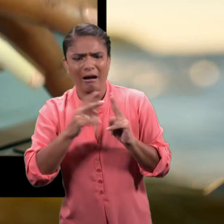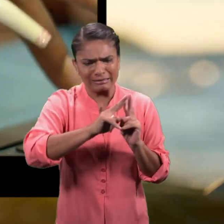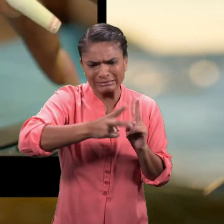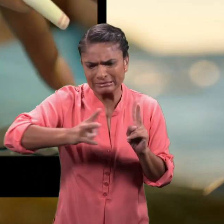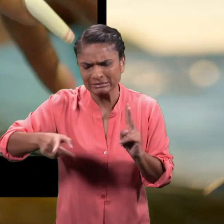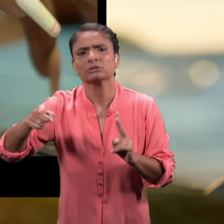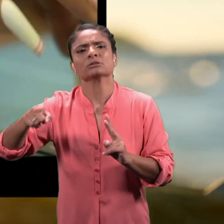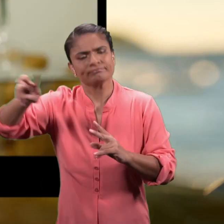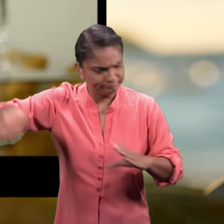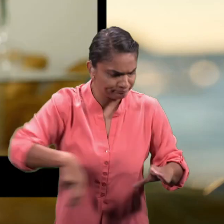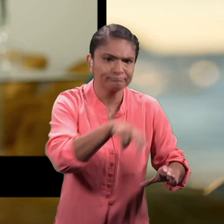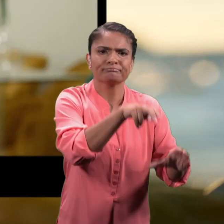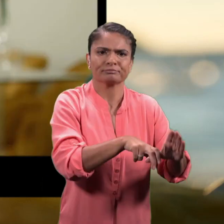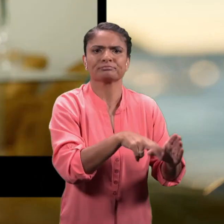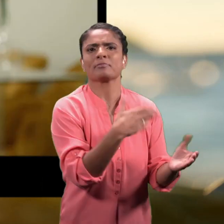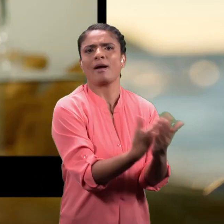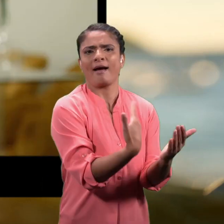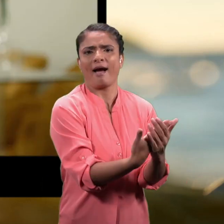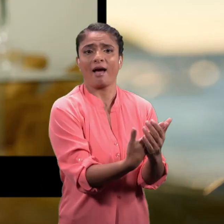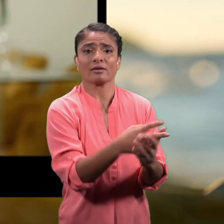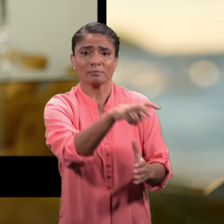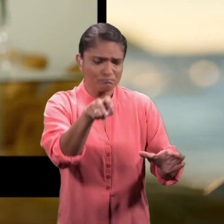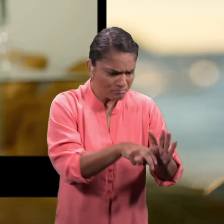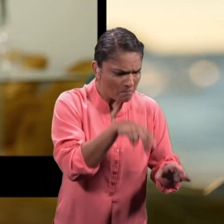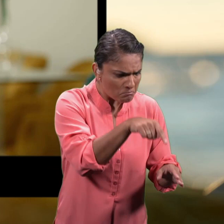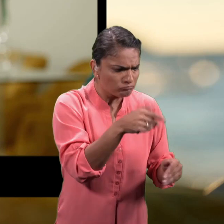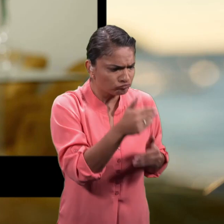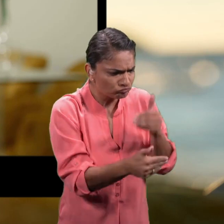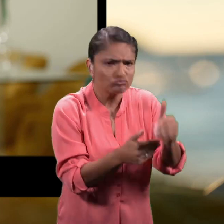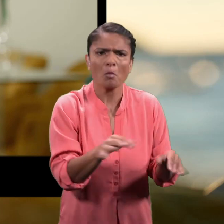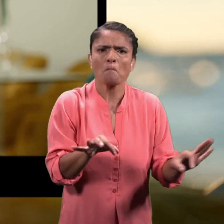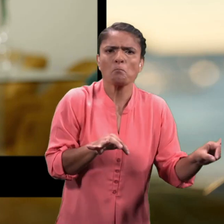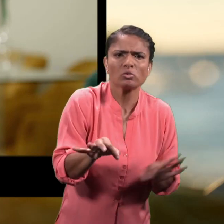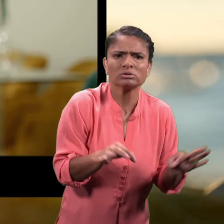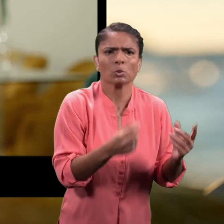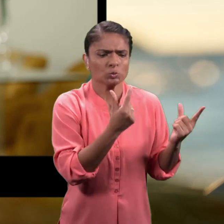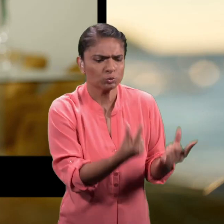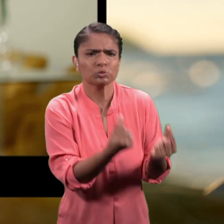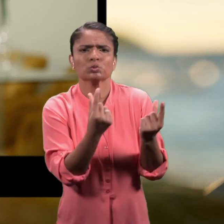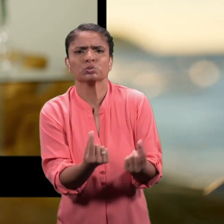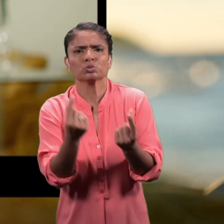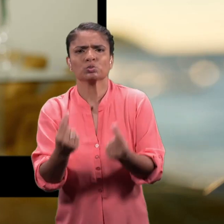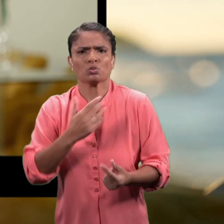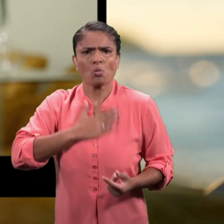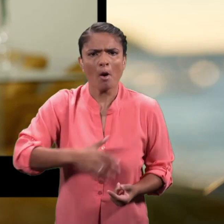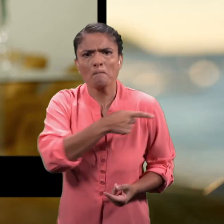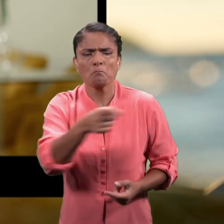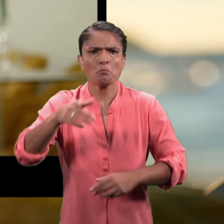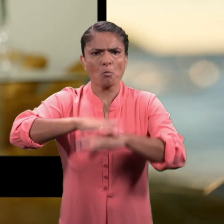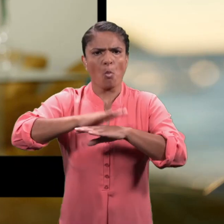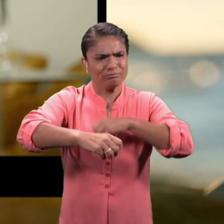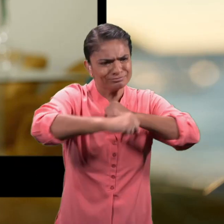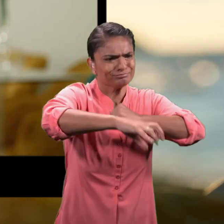signed with models discuss, which is something that is not done, you know, in the beauty industry as well. So we want to put